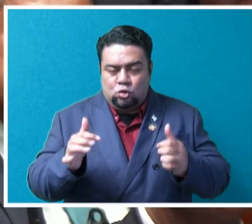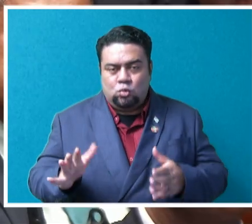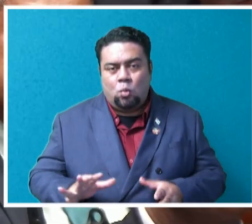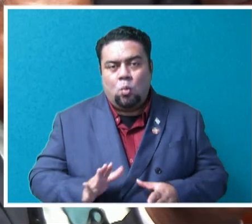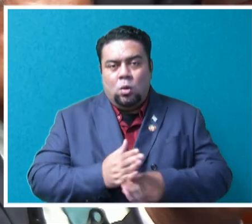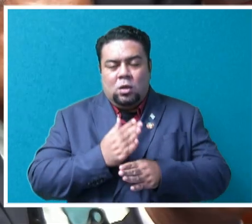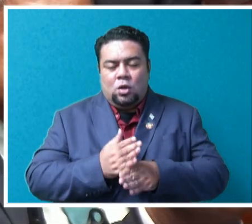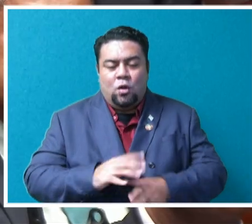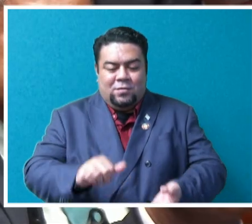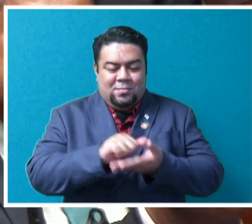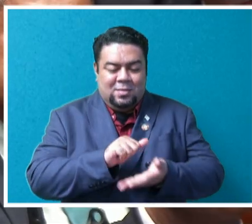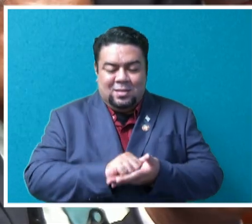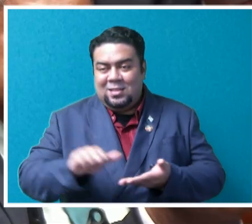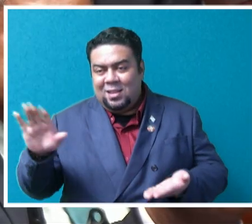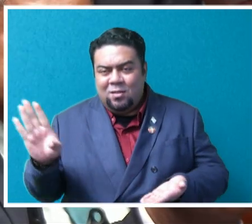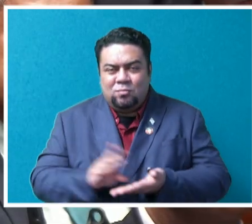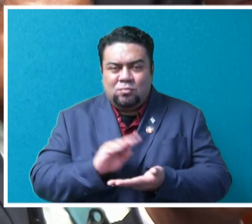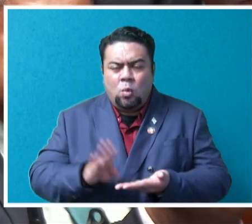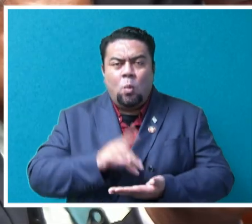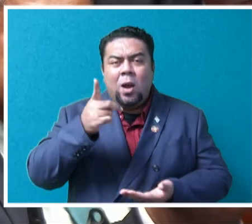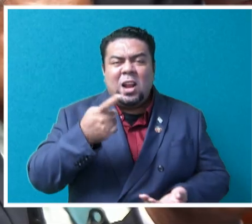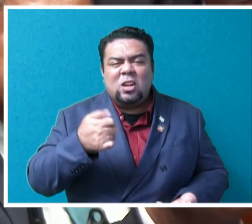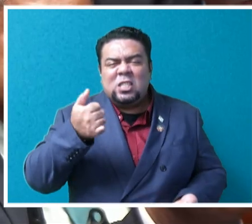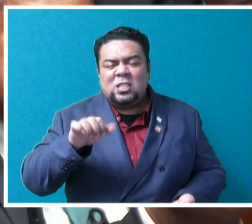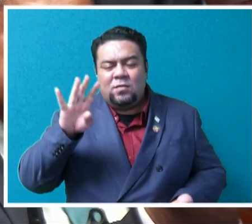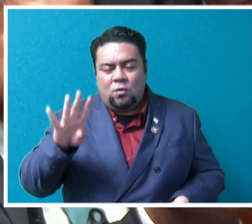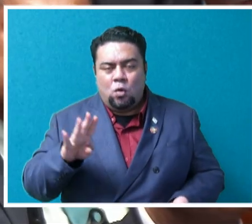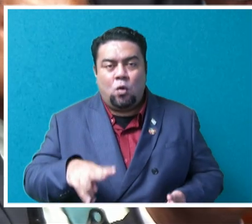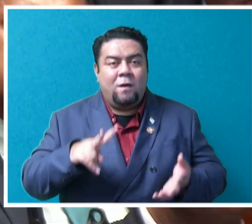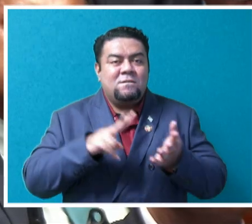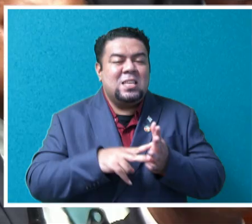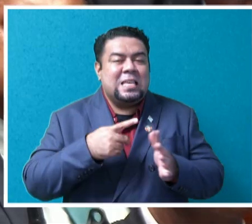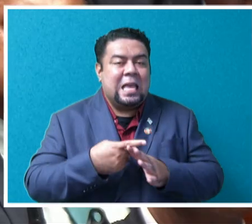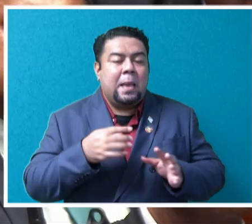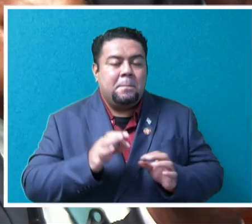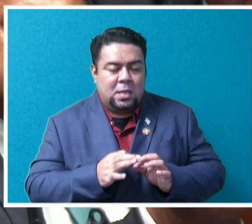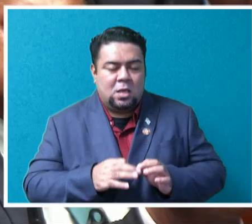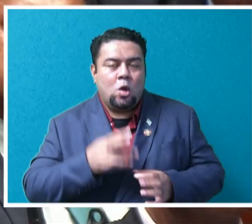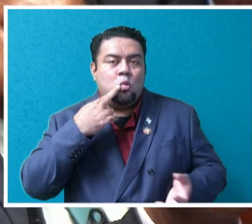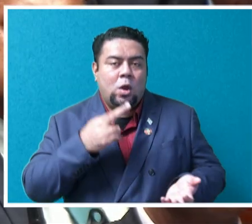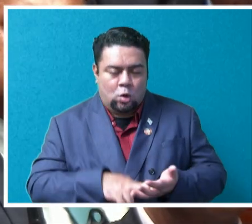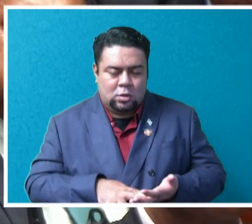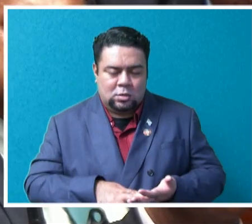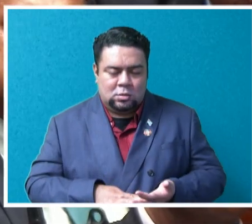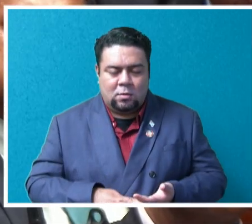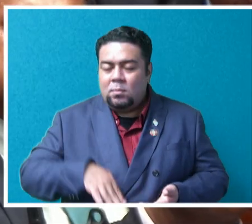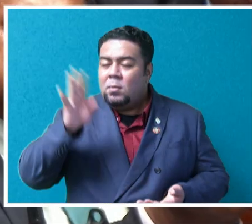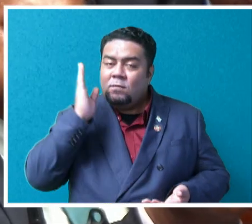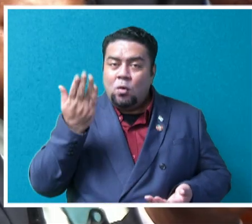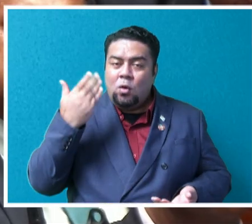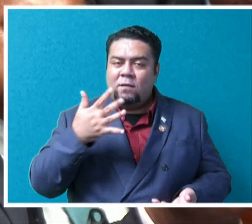preserving and digitizing 164 PKB records out of the 555